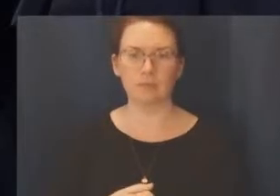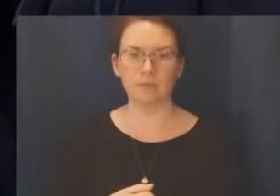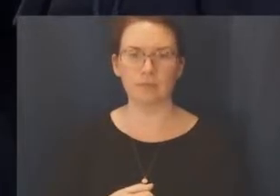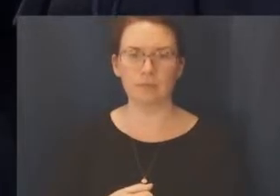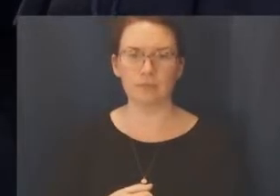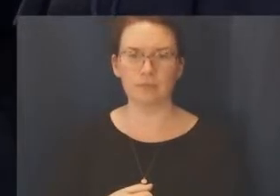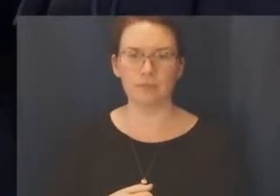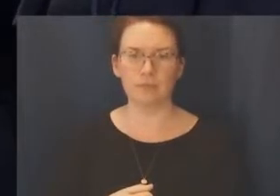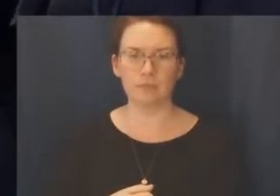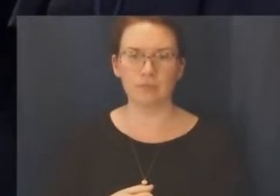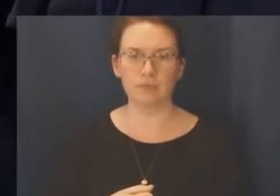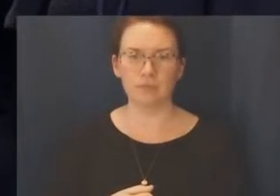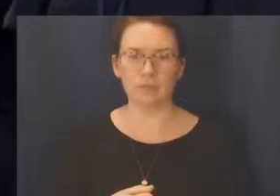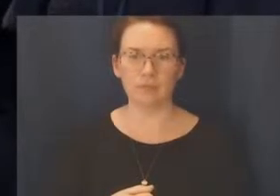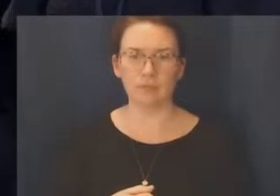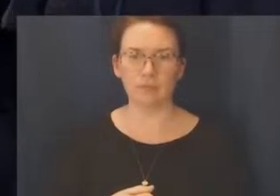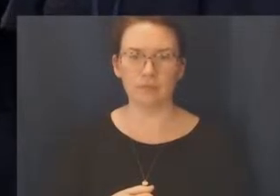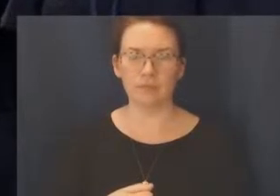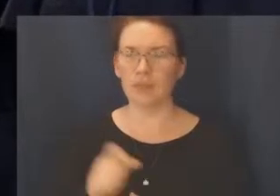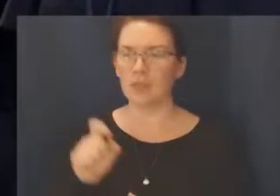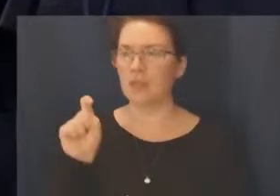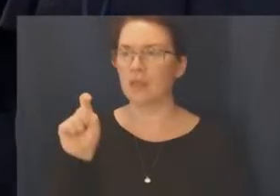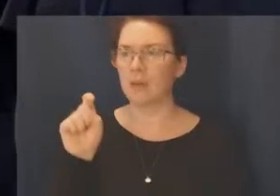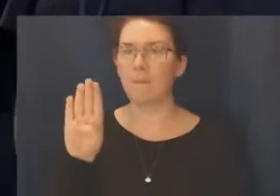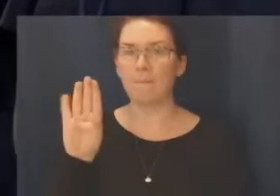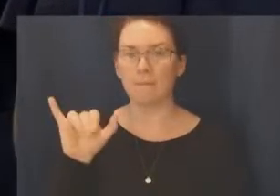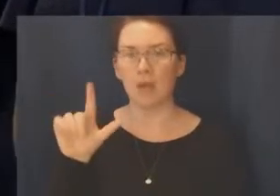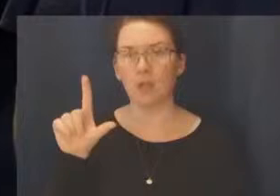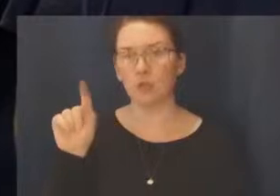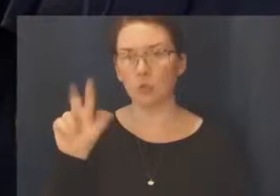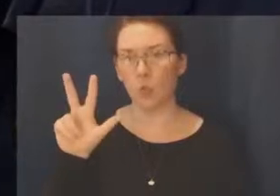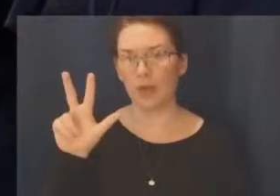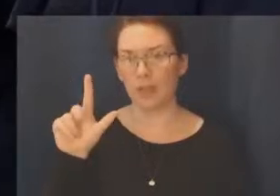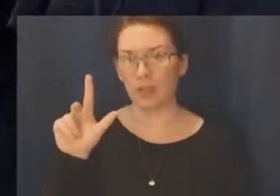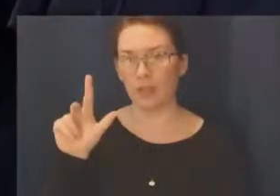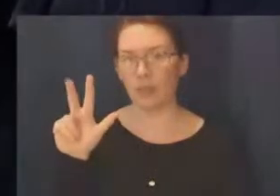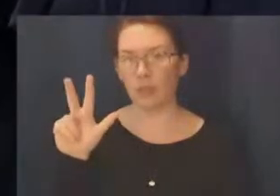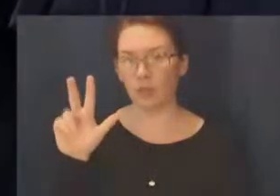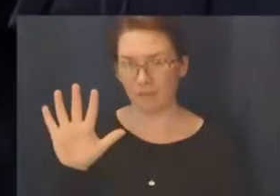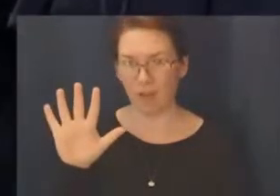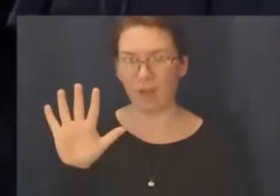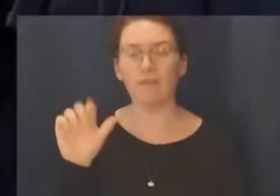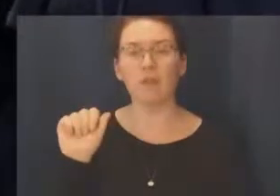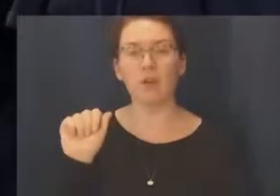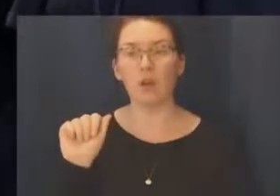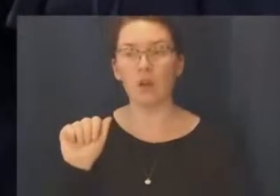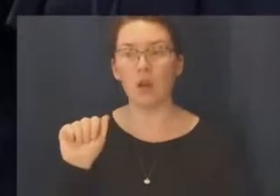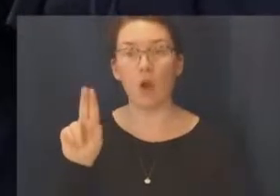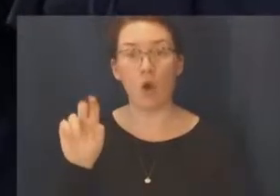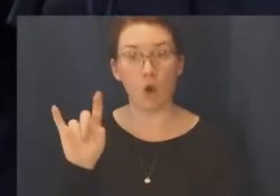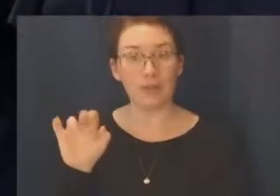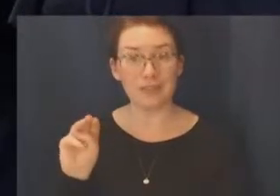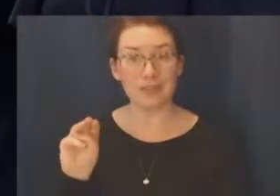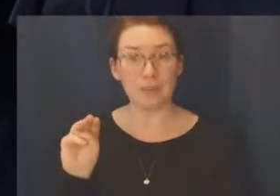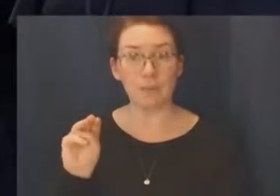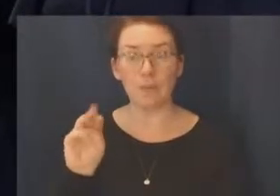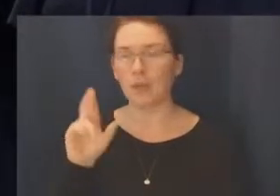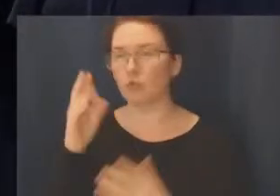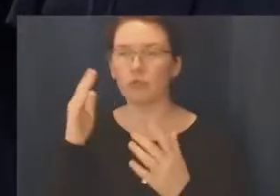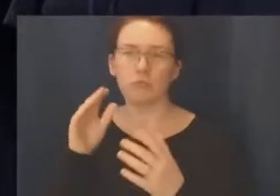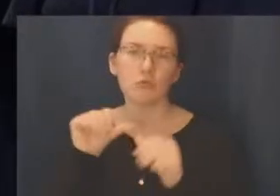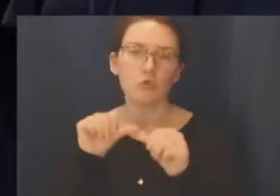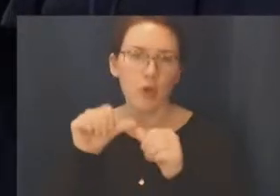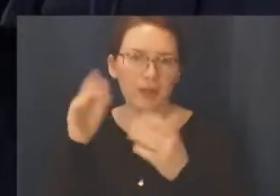by 2035. It's going to cost us, autism alone, just one of these chronic diseases will cost our country $1